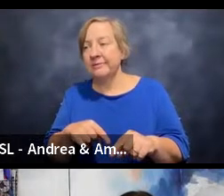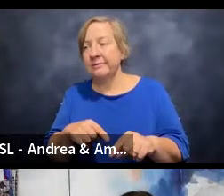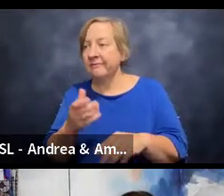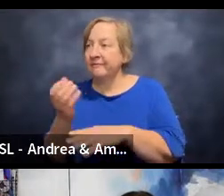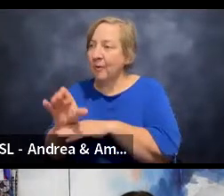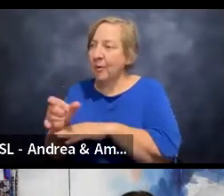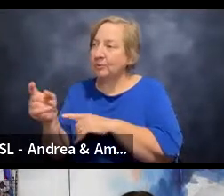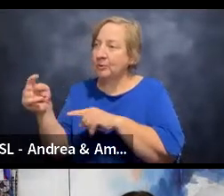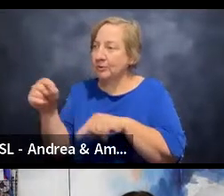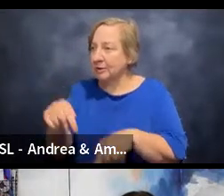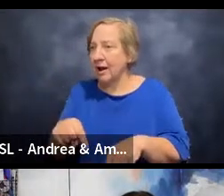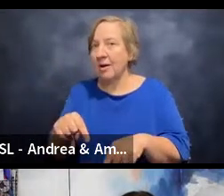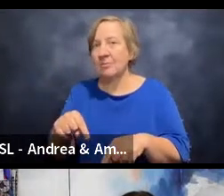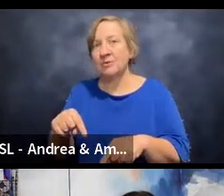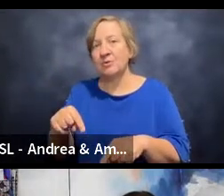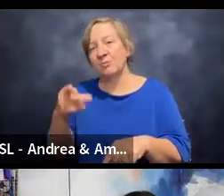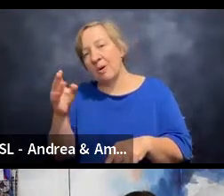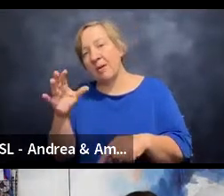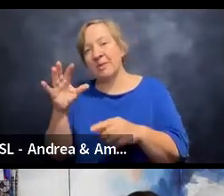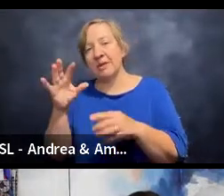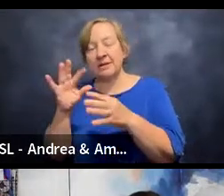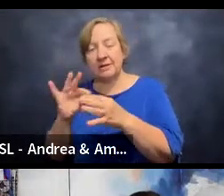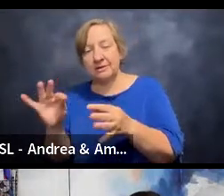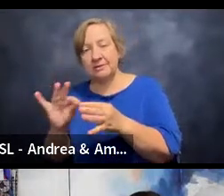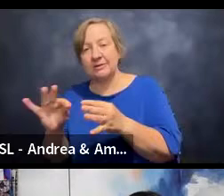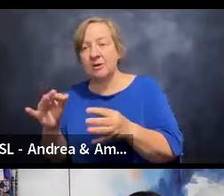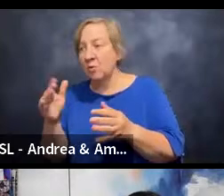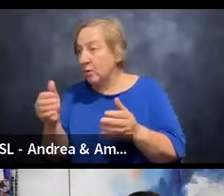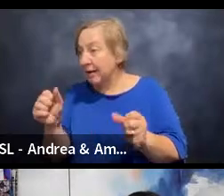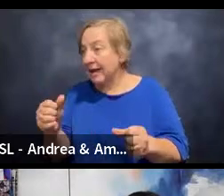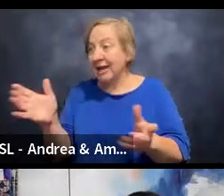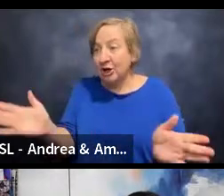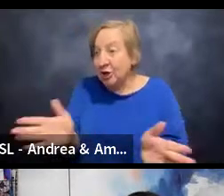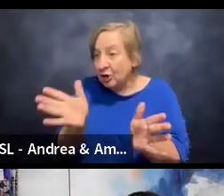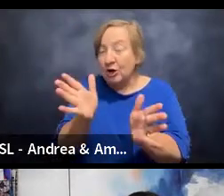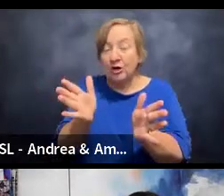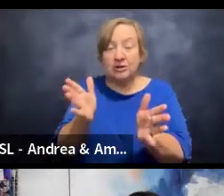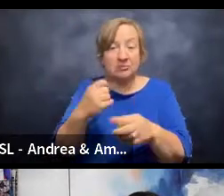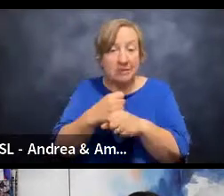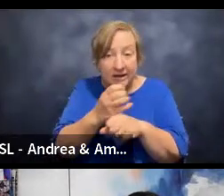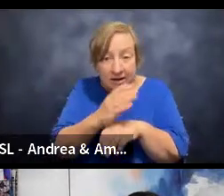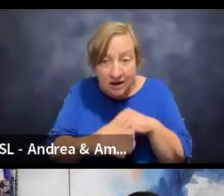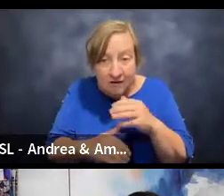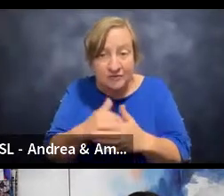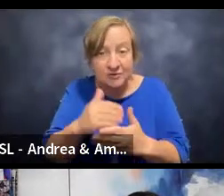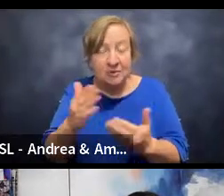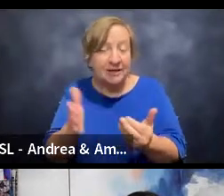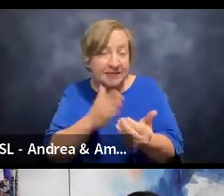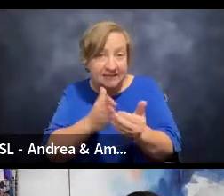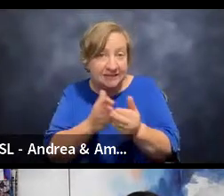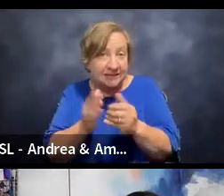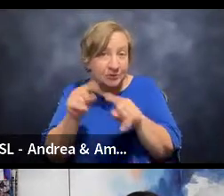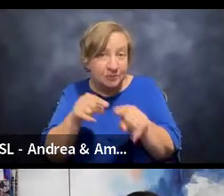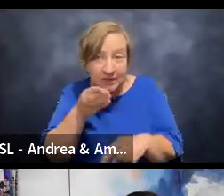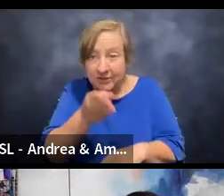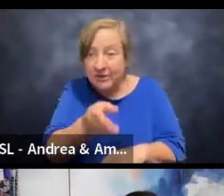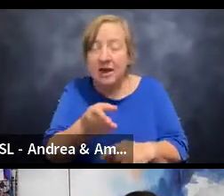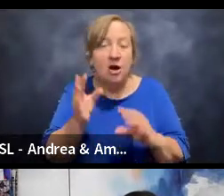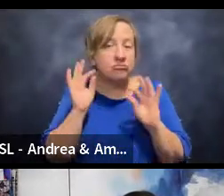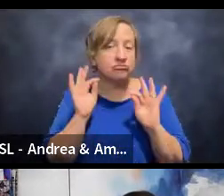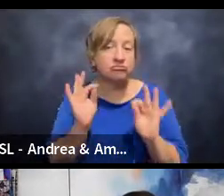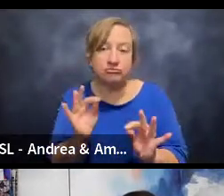can encourage you to come. We can make it comfortable. We can make it convenient for you to be there.